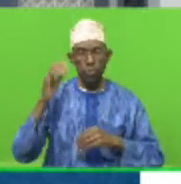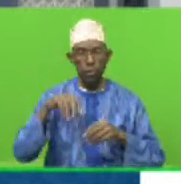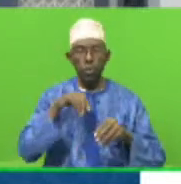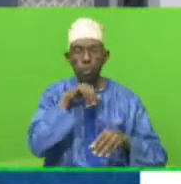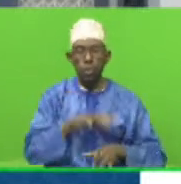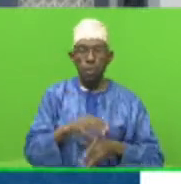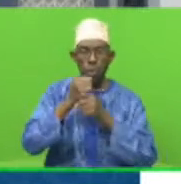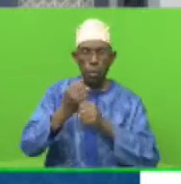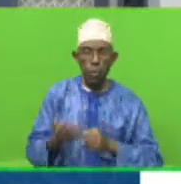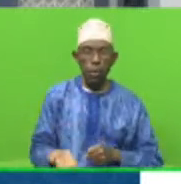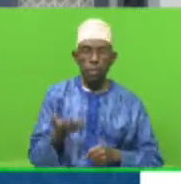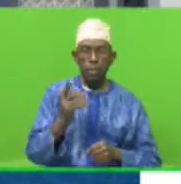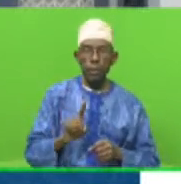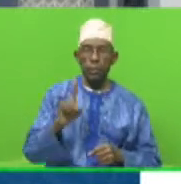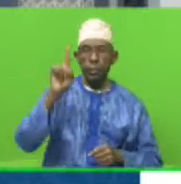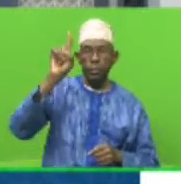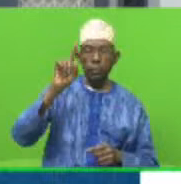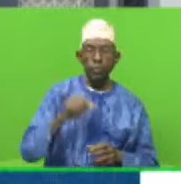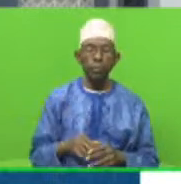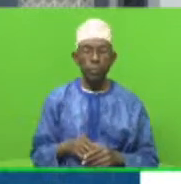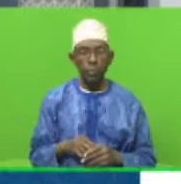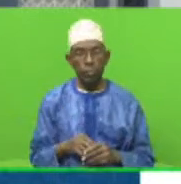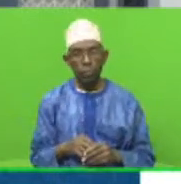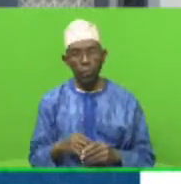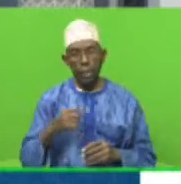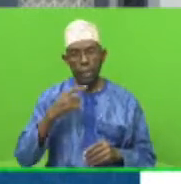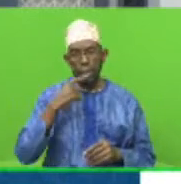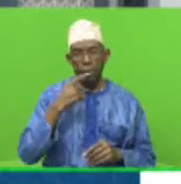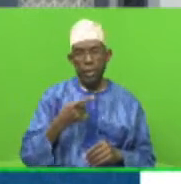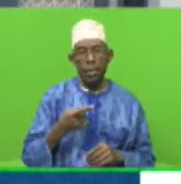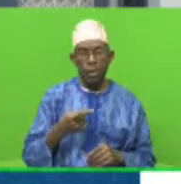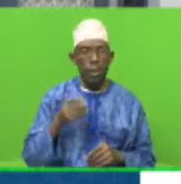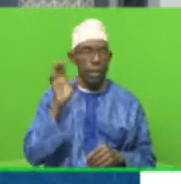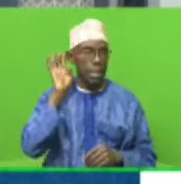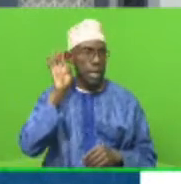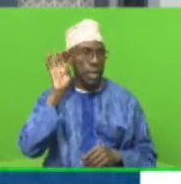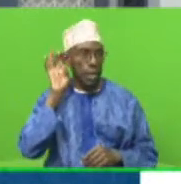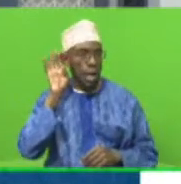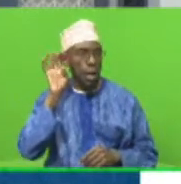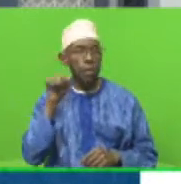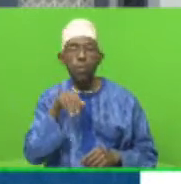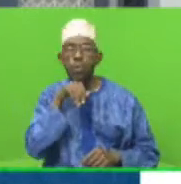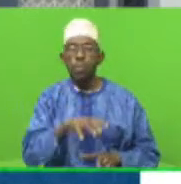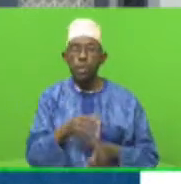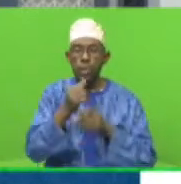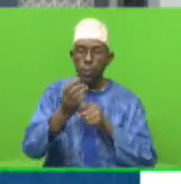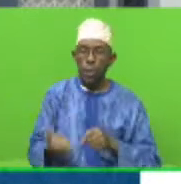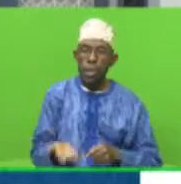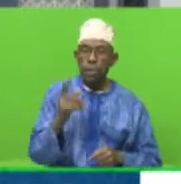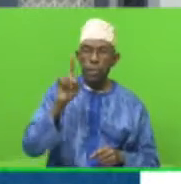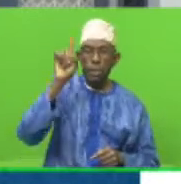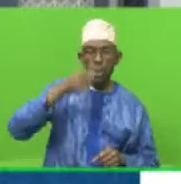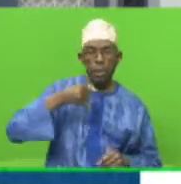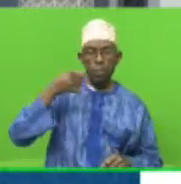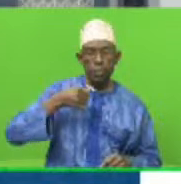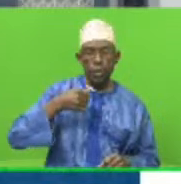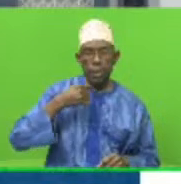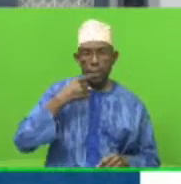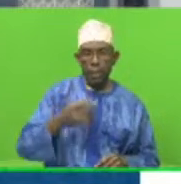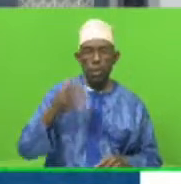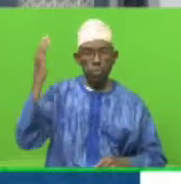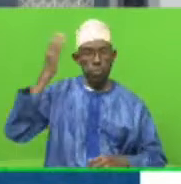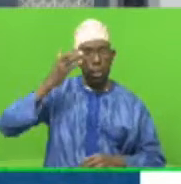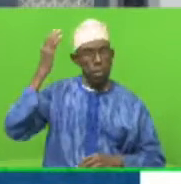narrated by Iyad ibn Himar, qala, sami'tu Rasulullah sallallahu alayhi wa sallam wa huwa